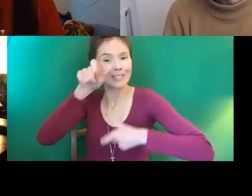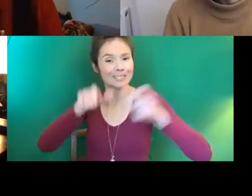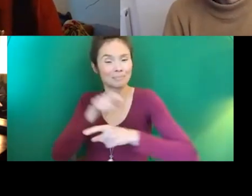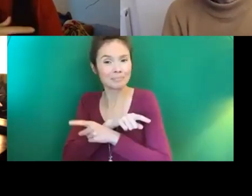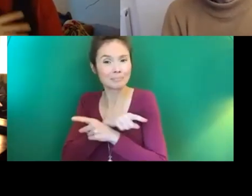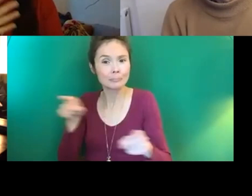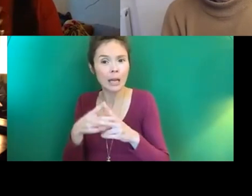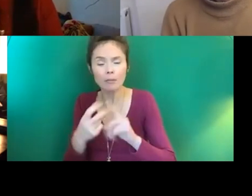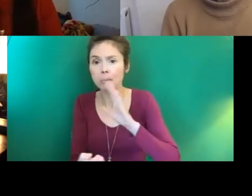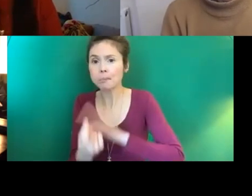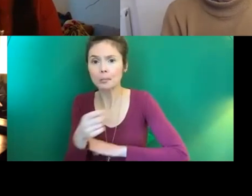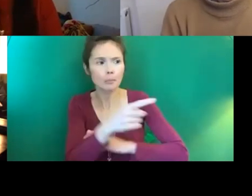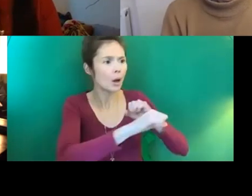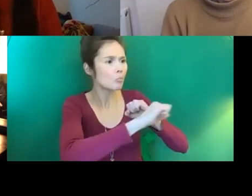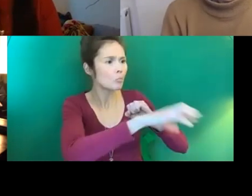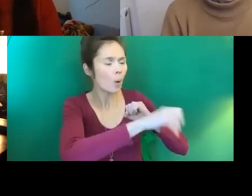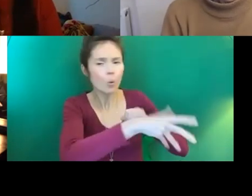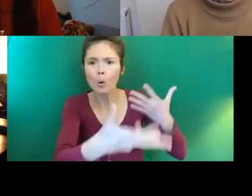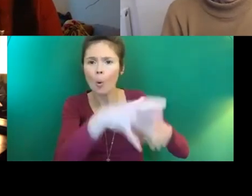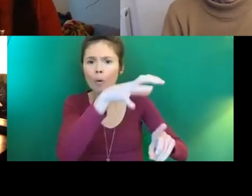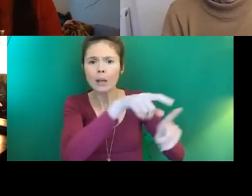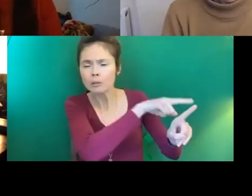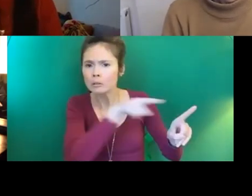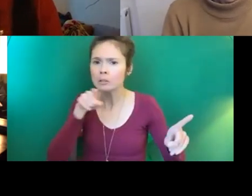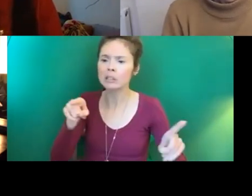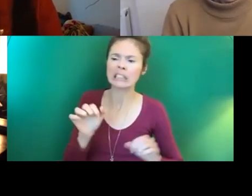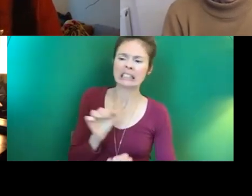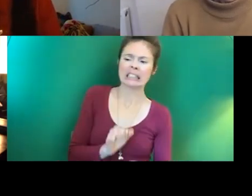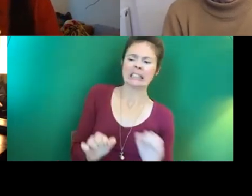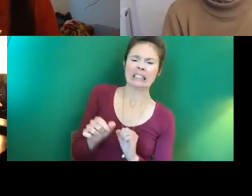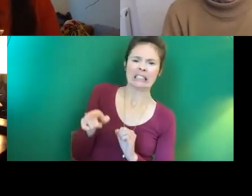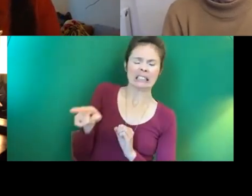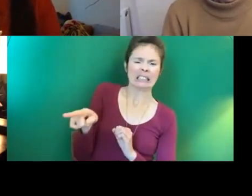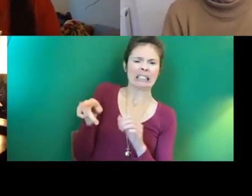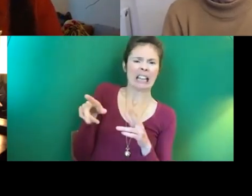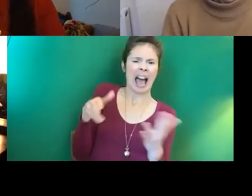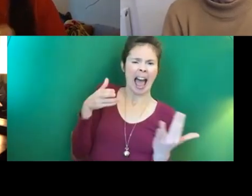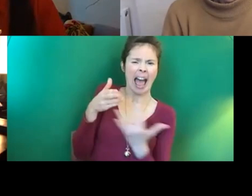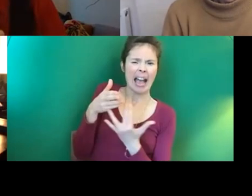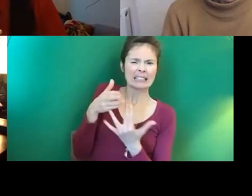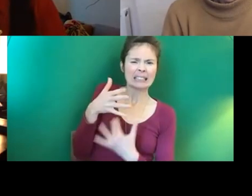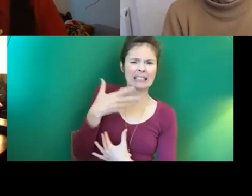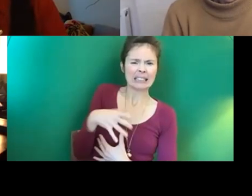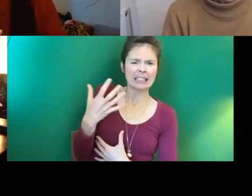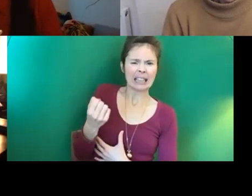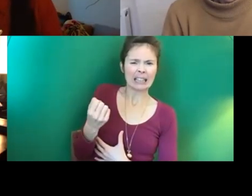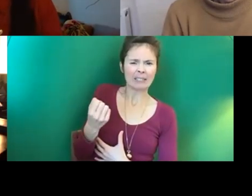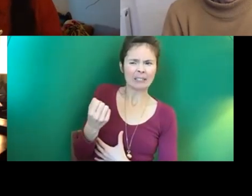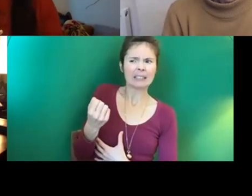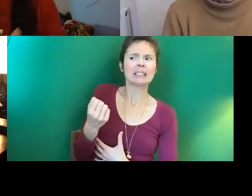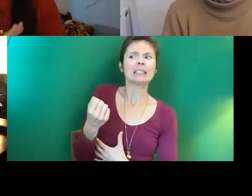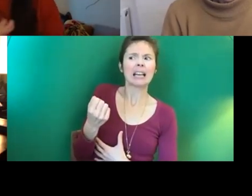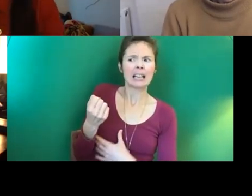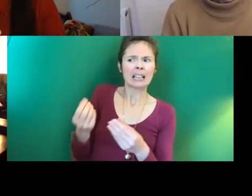a promoter or a venue is being a bit resistant or they don't know what to do with the access rider or how to have that